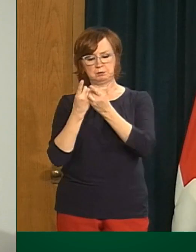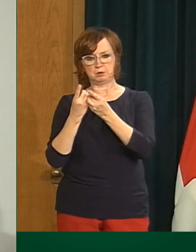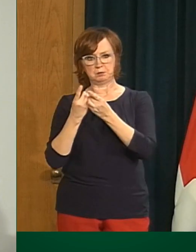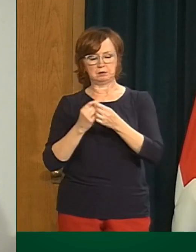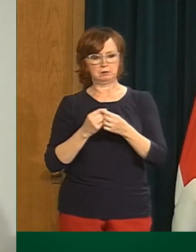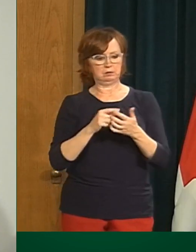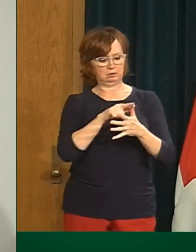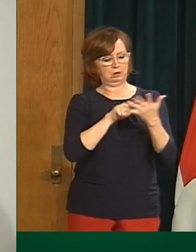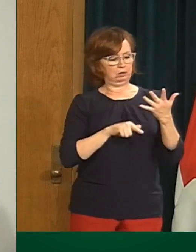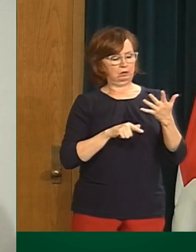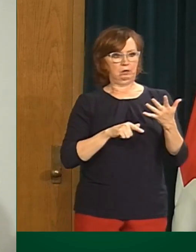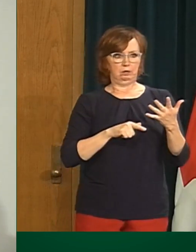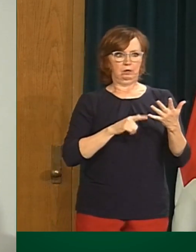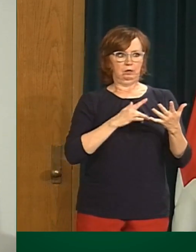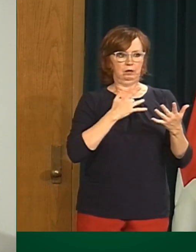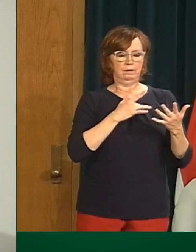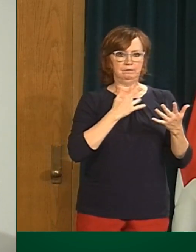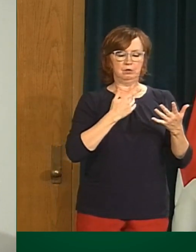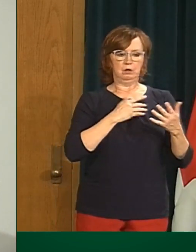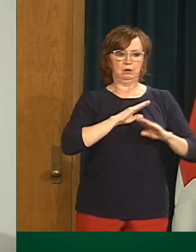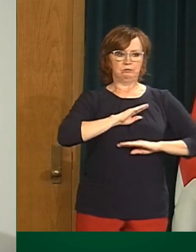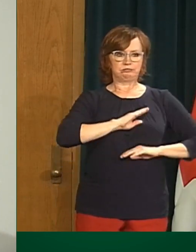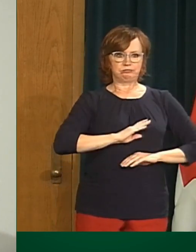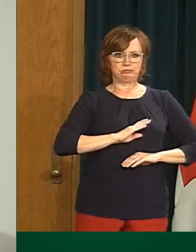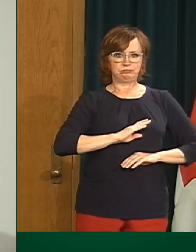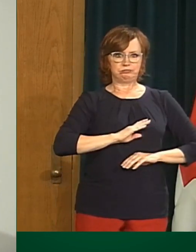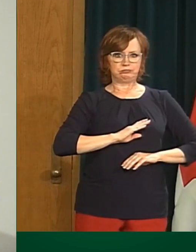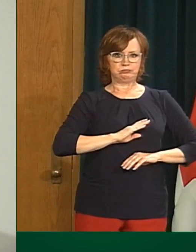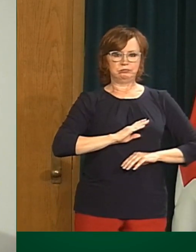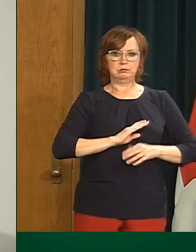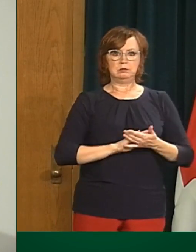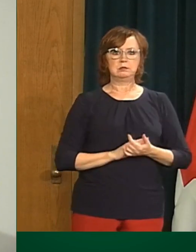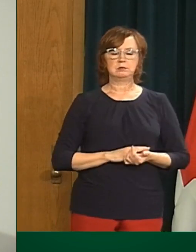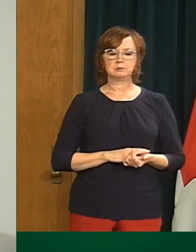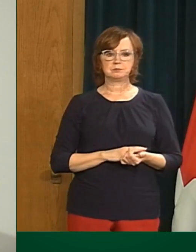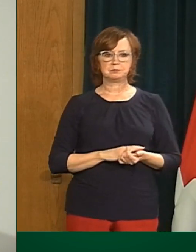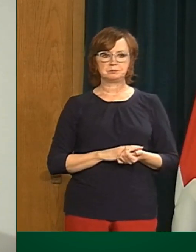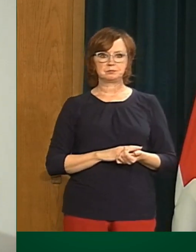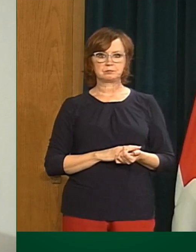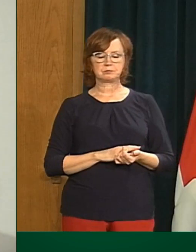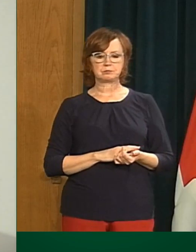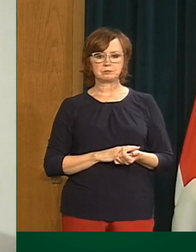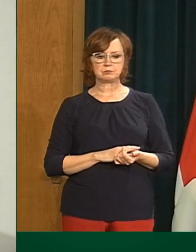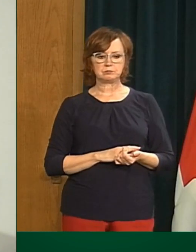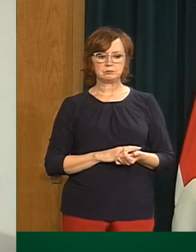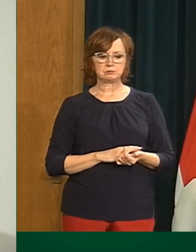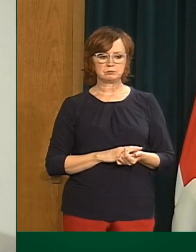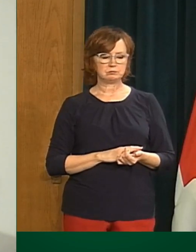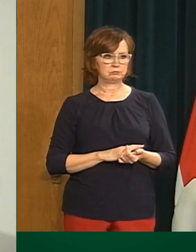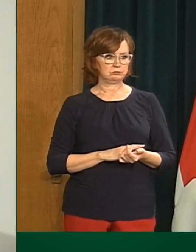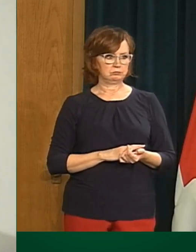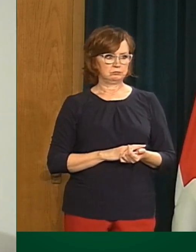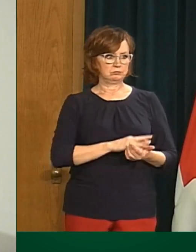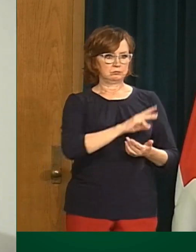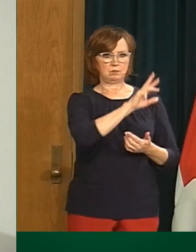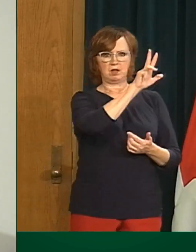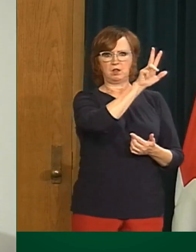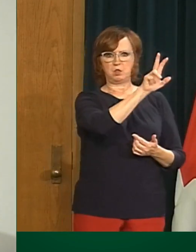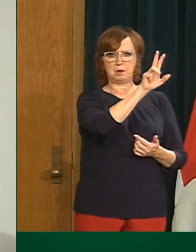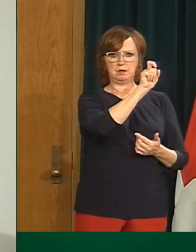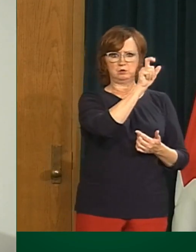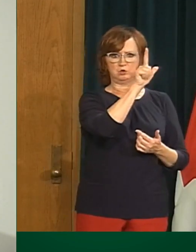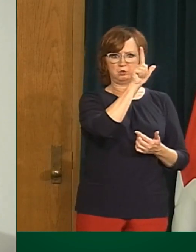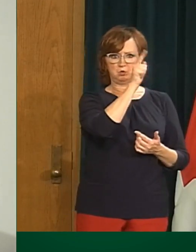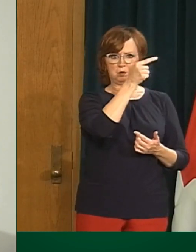of our total 341 cases, we've had around 21 hospitalizations and 5 currently in hospital. So that's